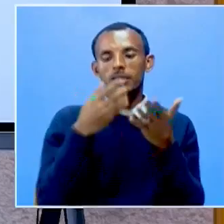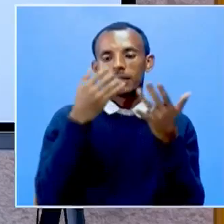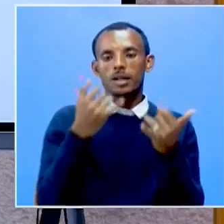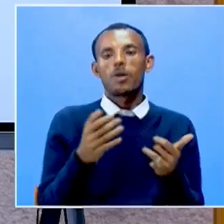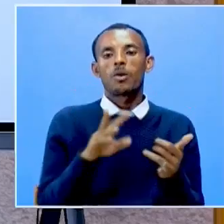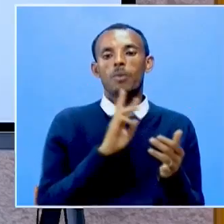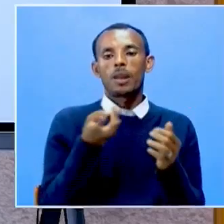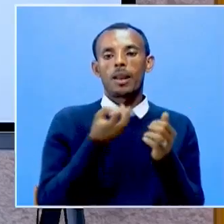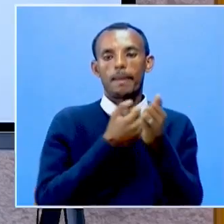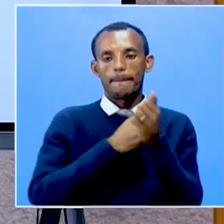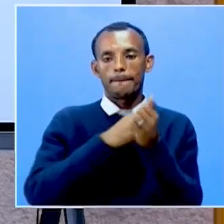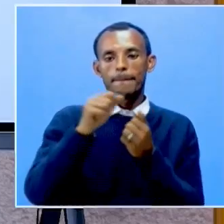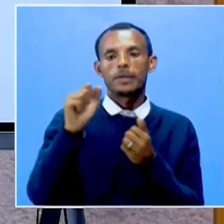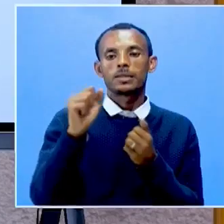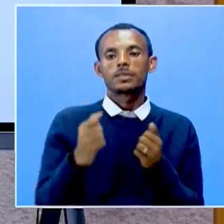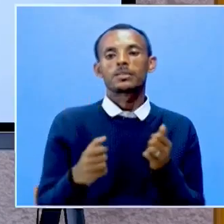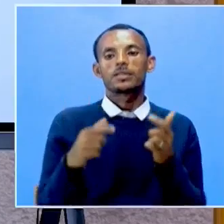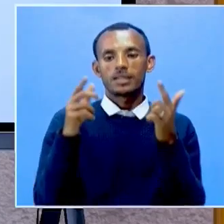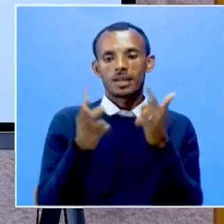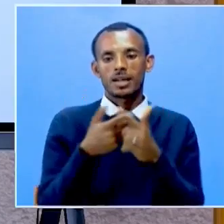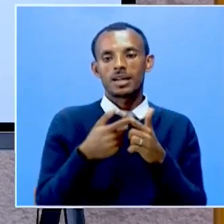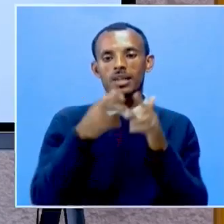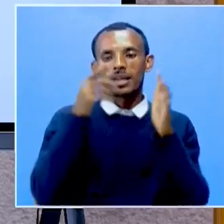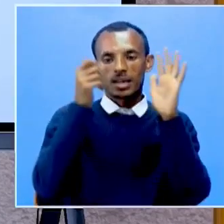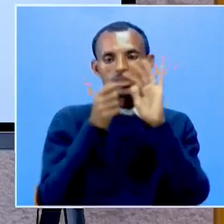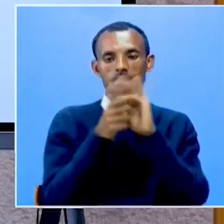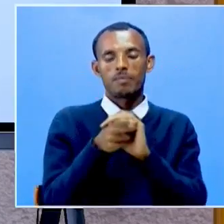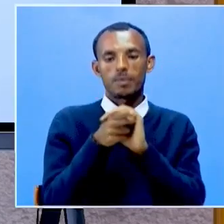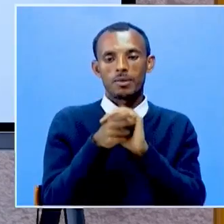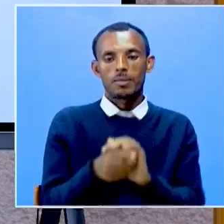we'll proceed to the second example.